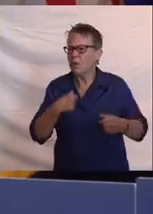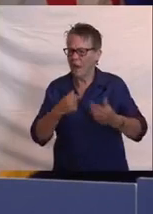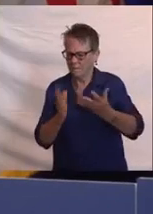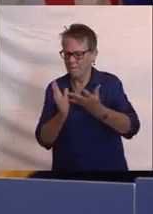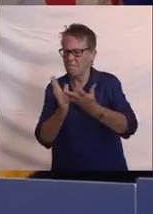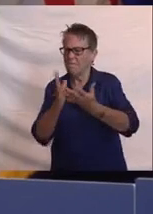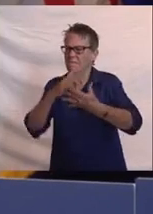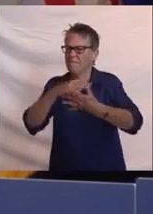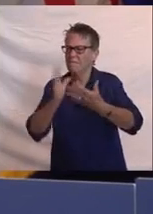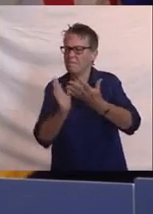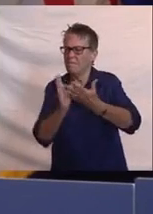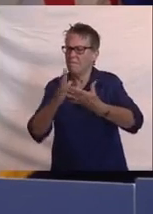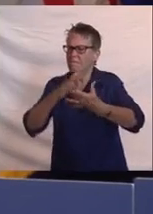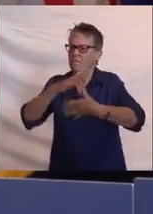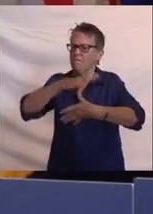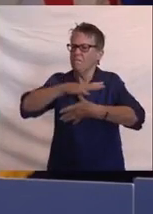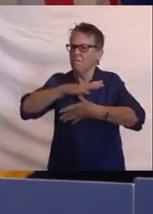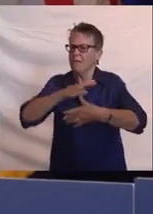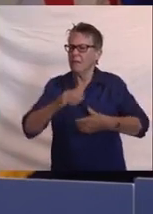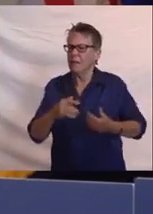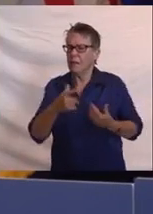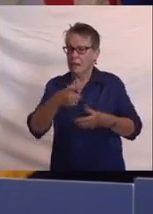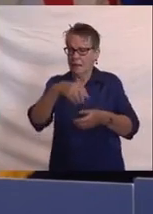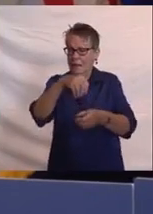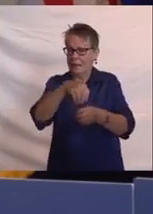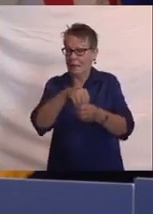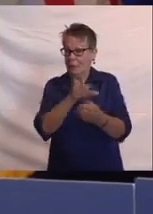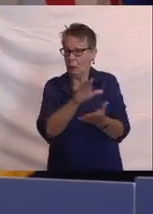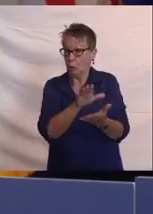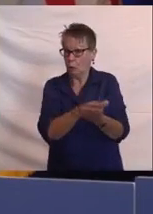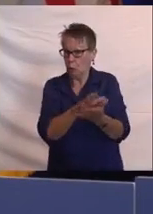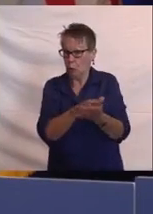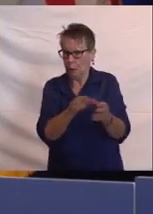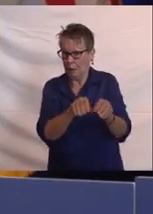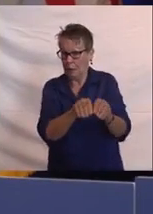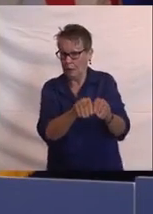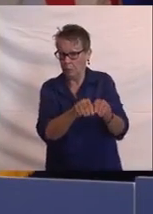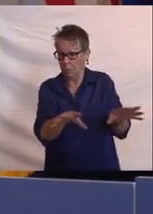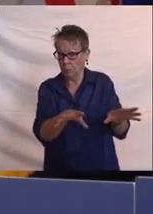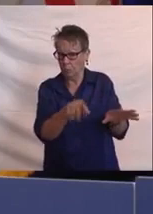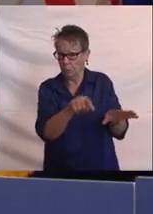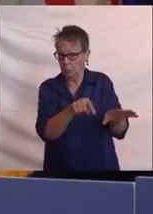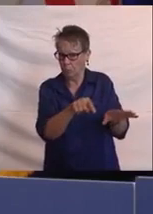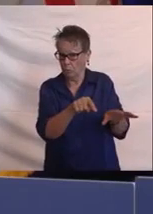And so that's basically when you have, we define an outbreak, an in-school